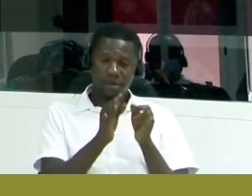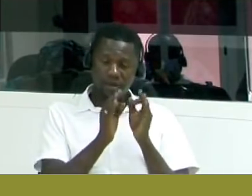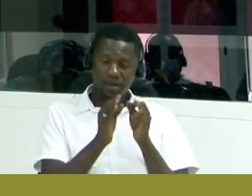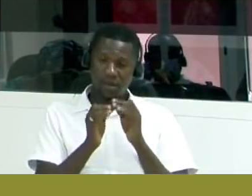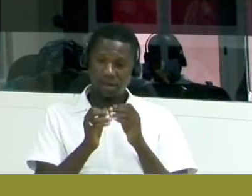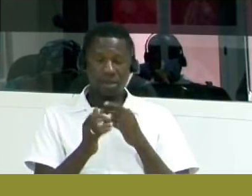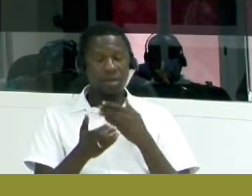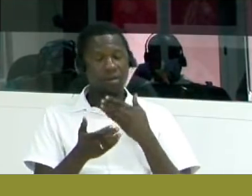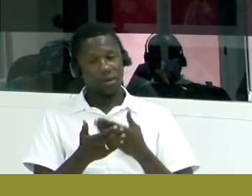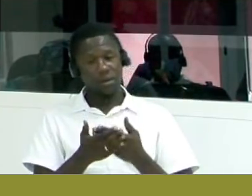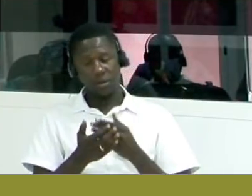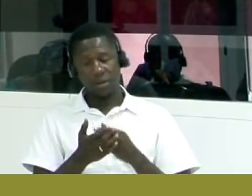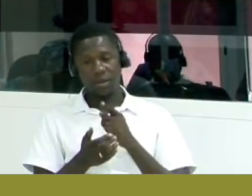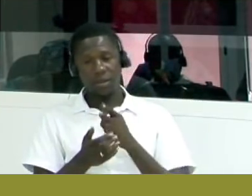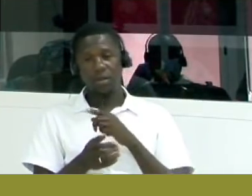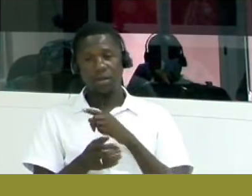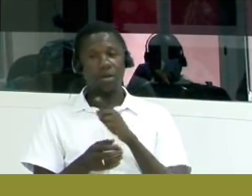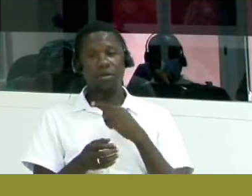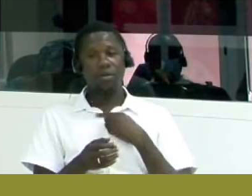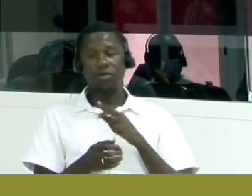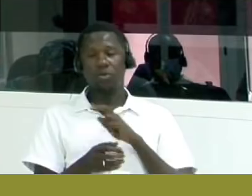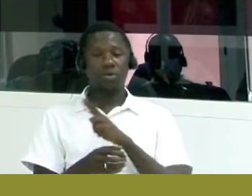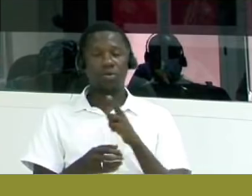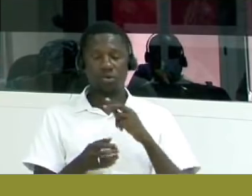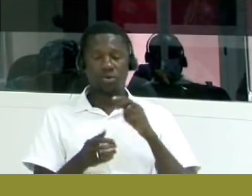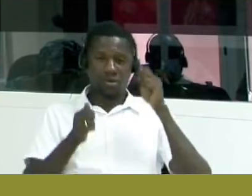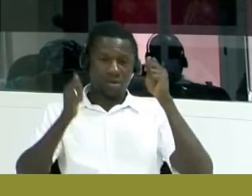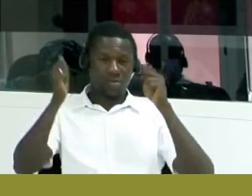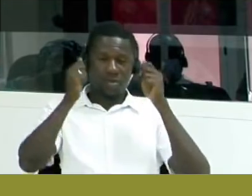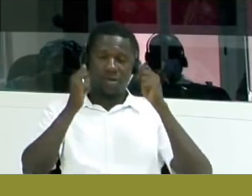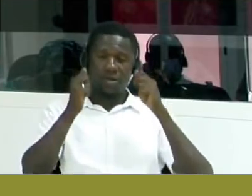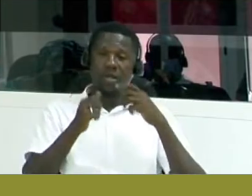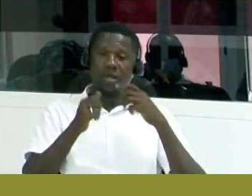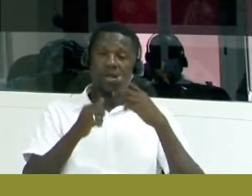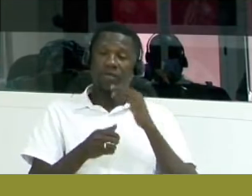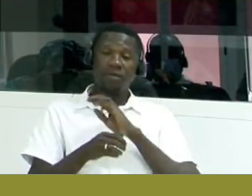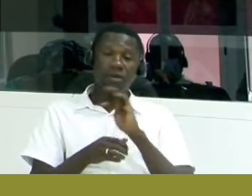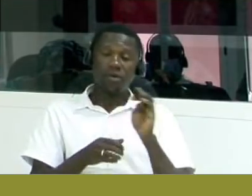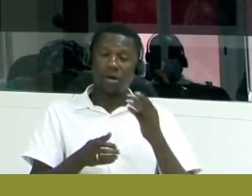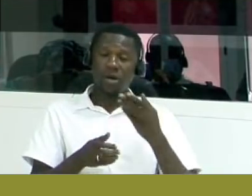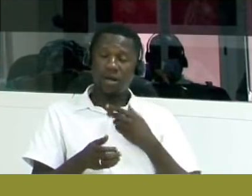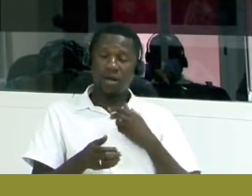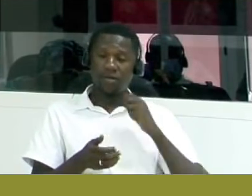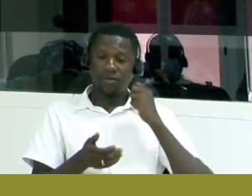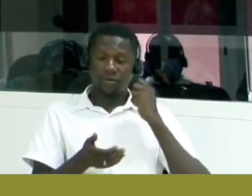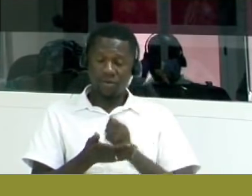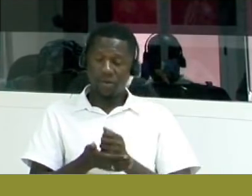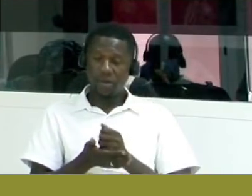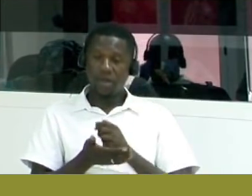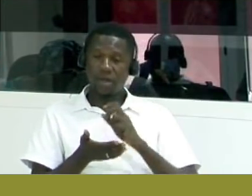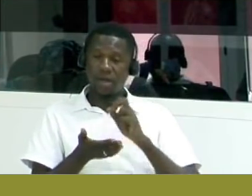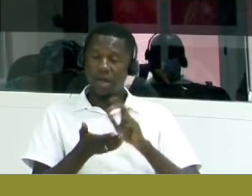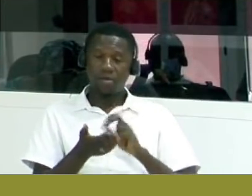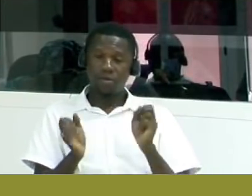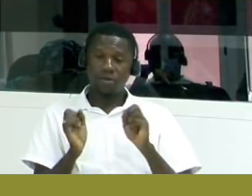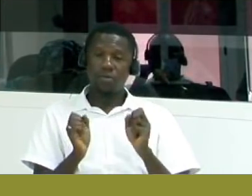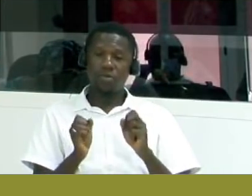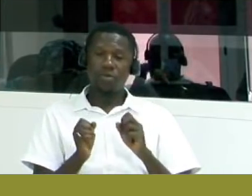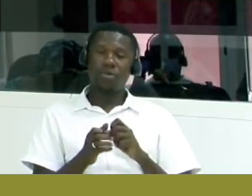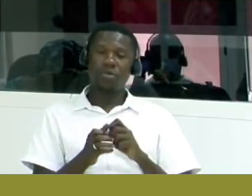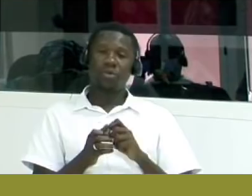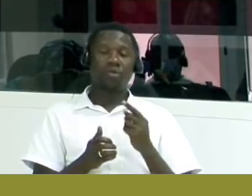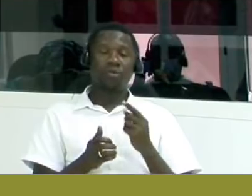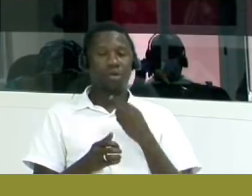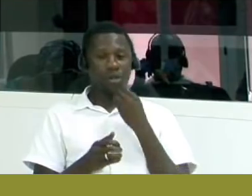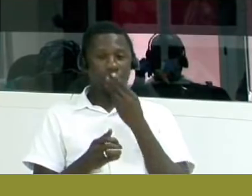I still pleaded with them not to demonstrate in the absence of an application to hold their demonstration. But